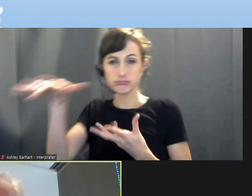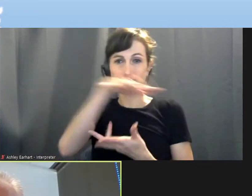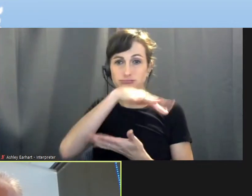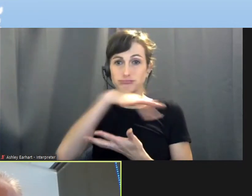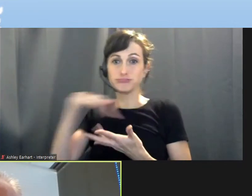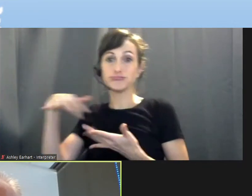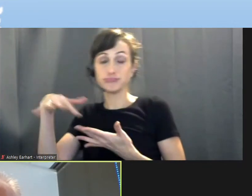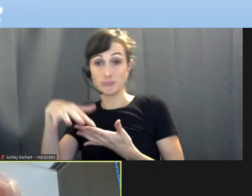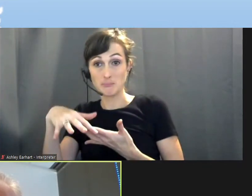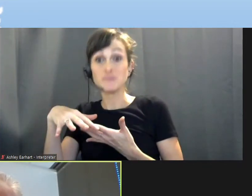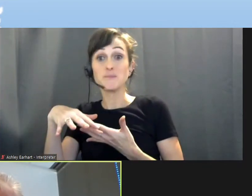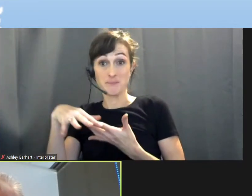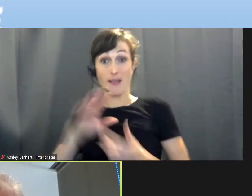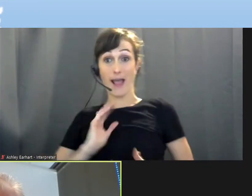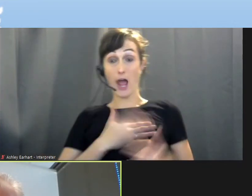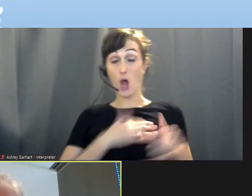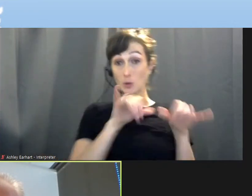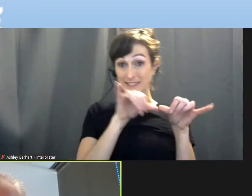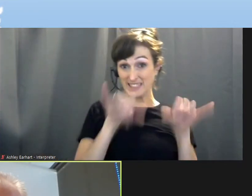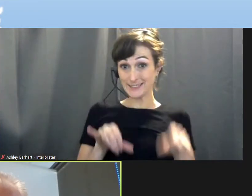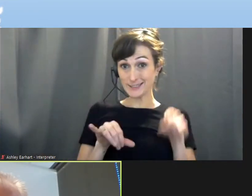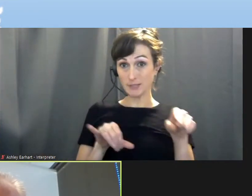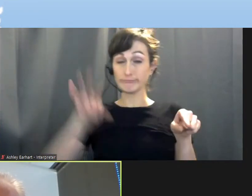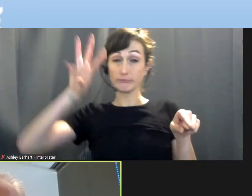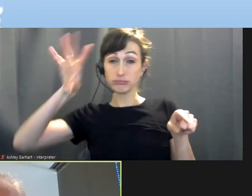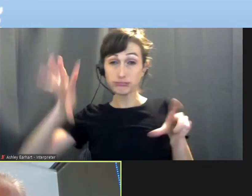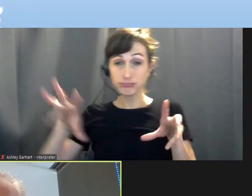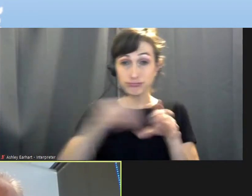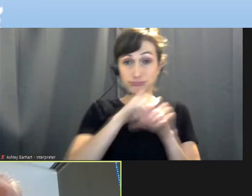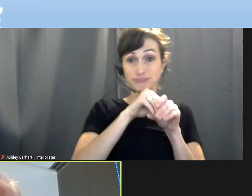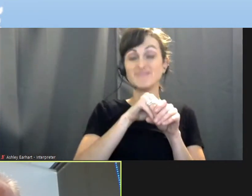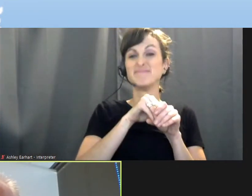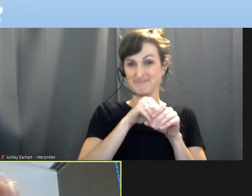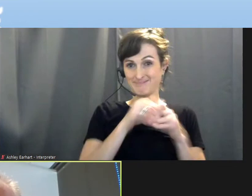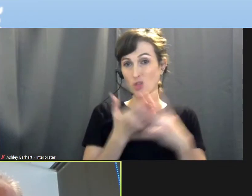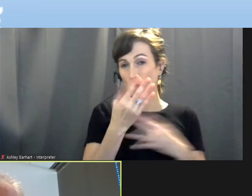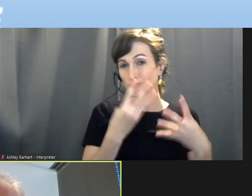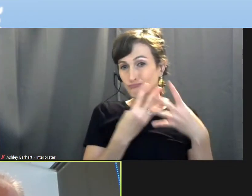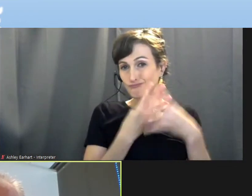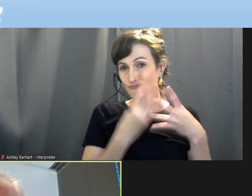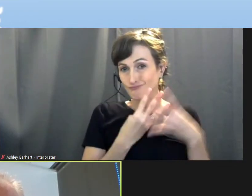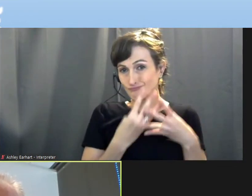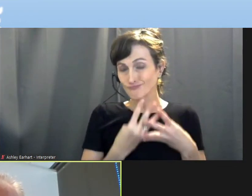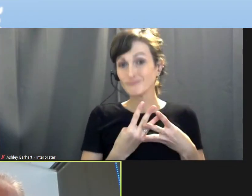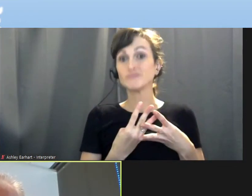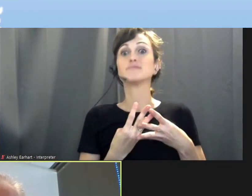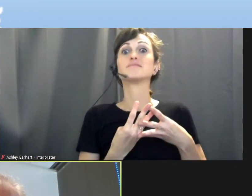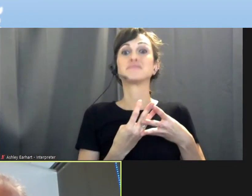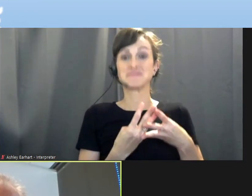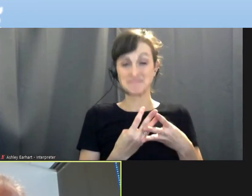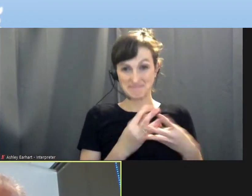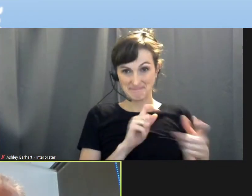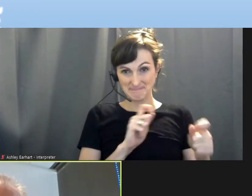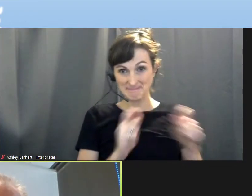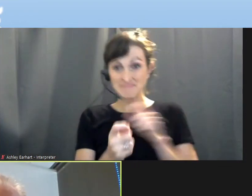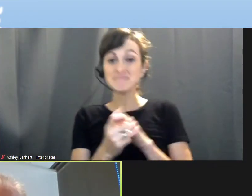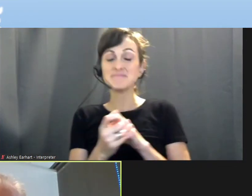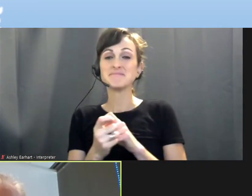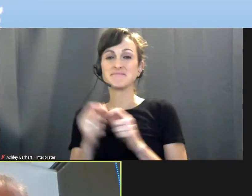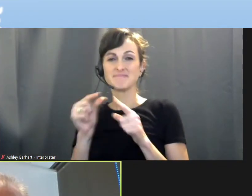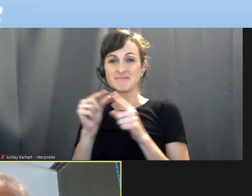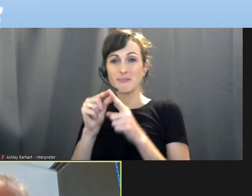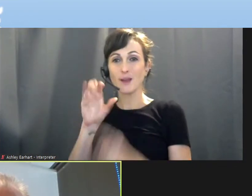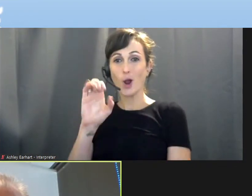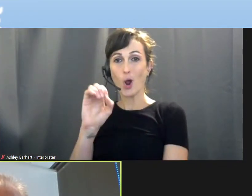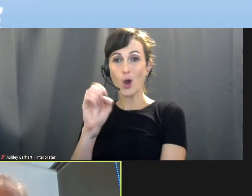Pure system, and it passes through what we call a honeycomb matrix and transforms into these oxidizers. So when they're released back into